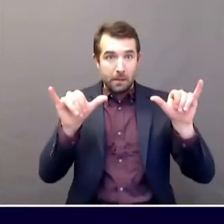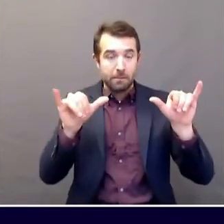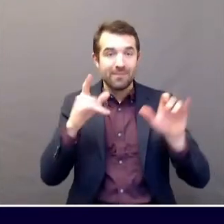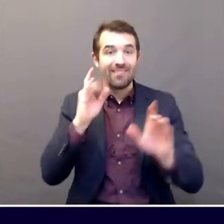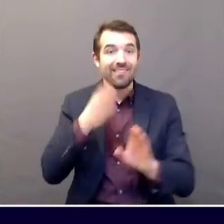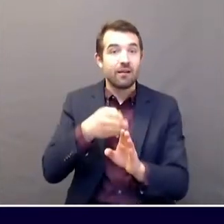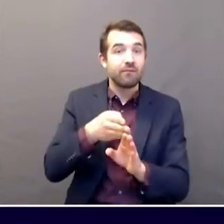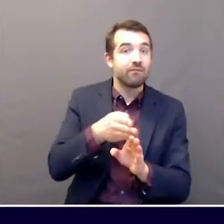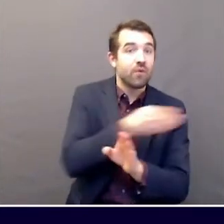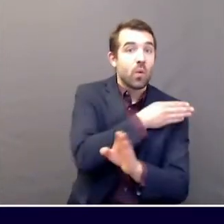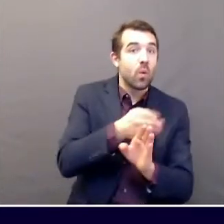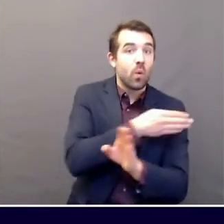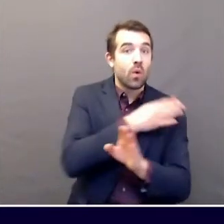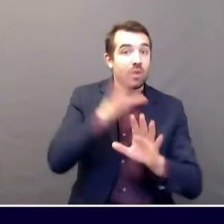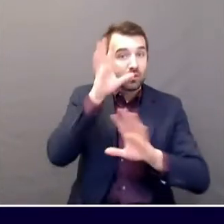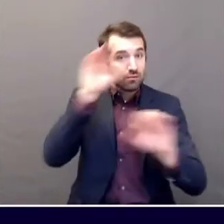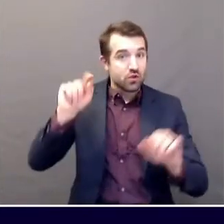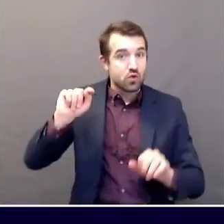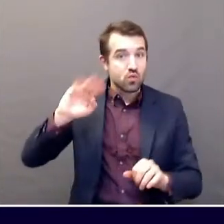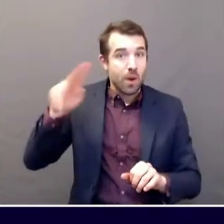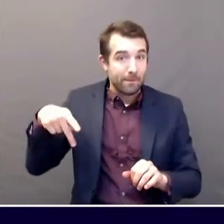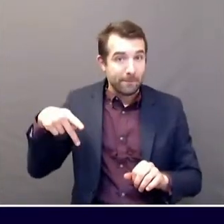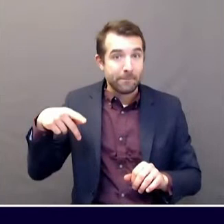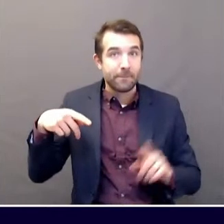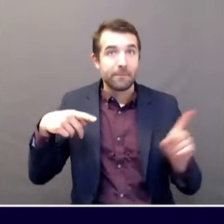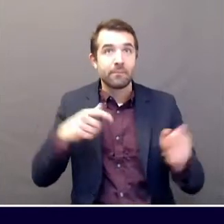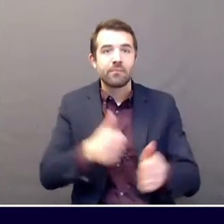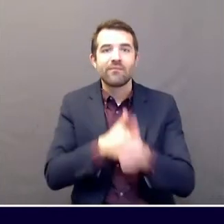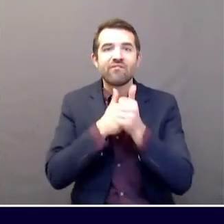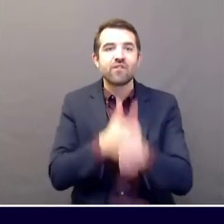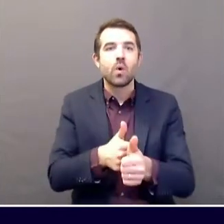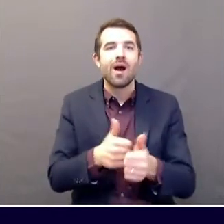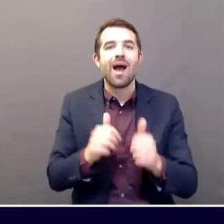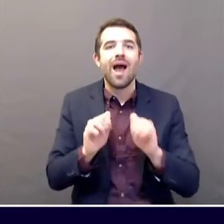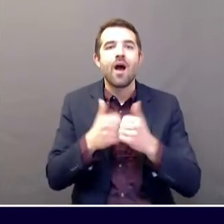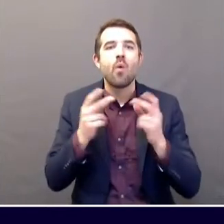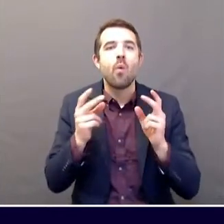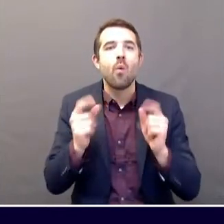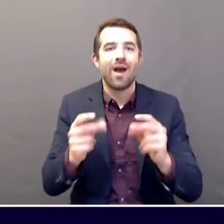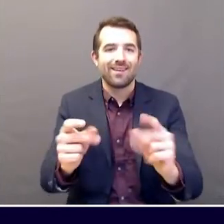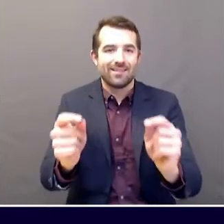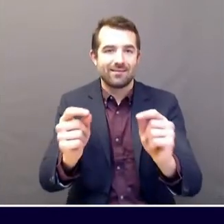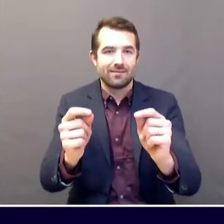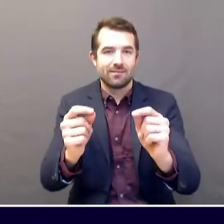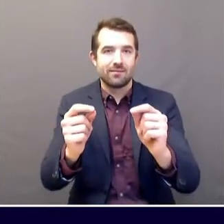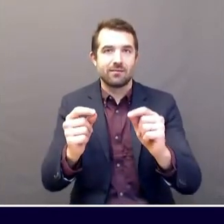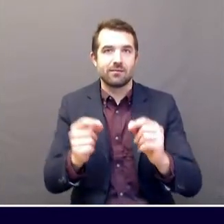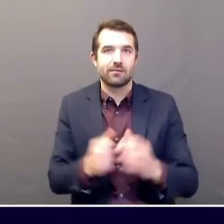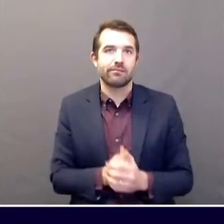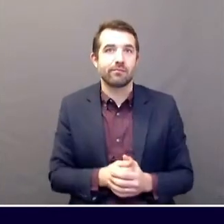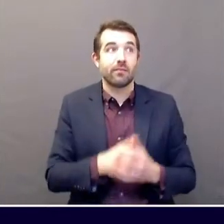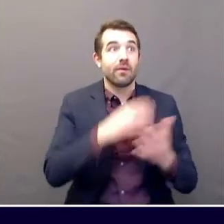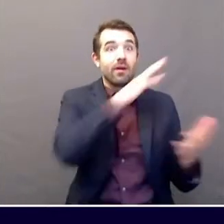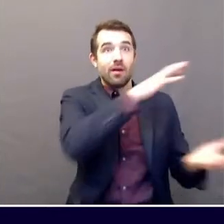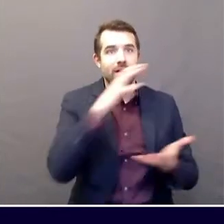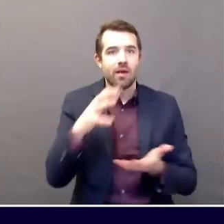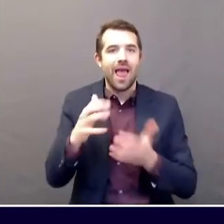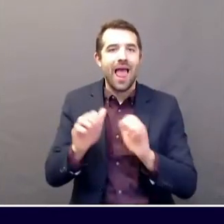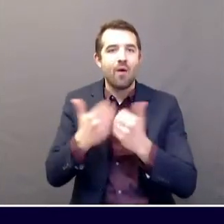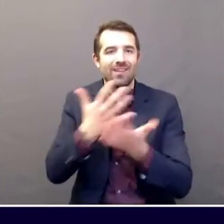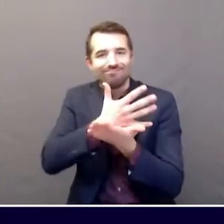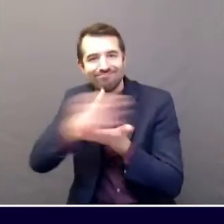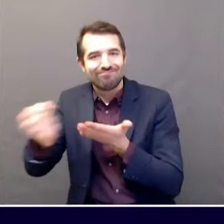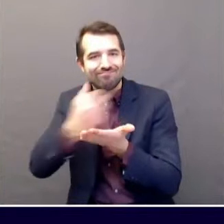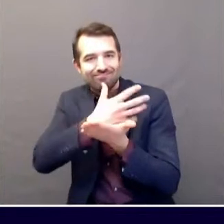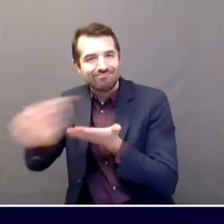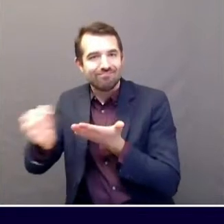had said, which is the speed with which states were using doses, but rather sticking with the per capita pro rata distribution.